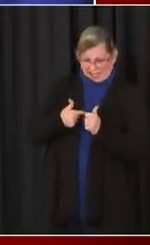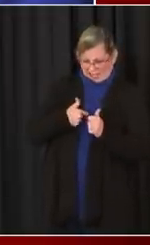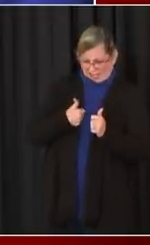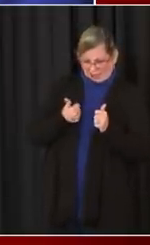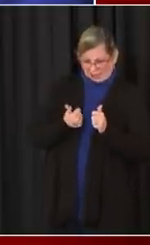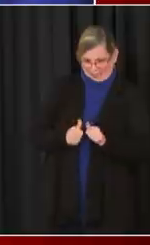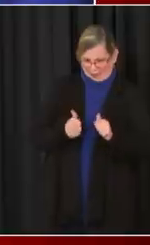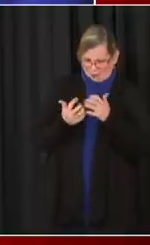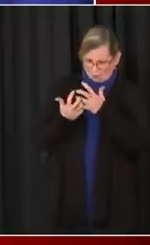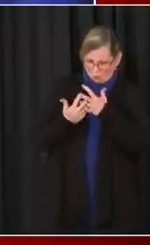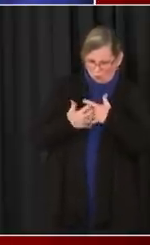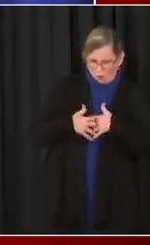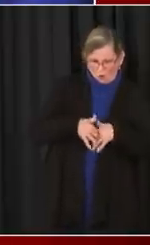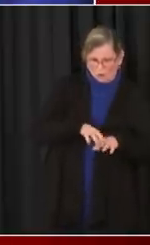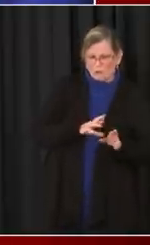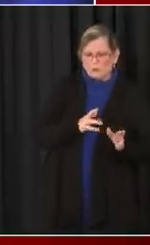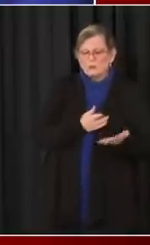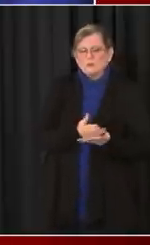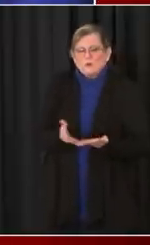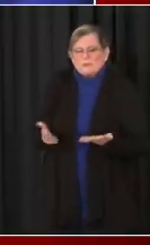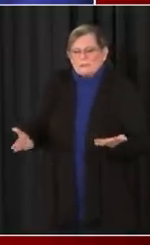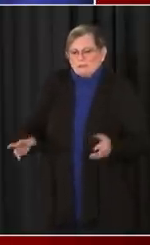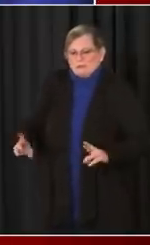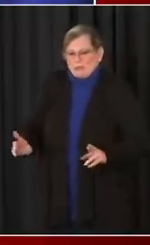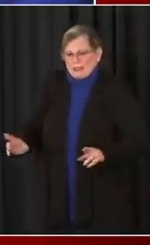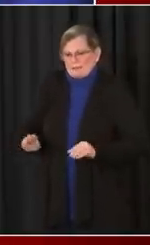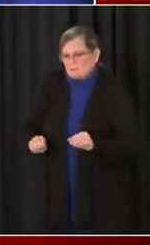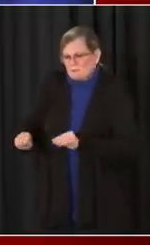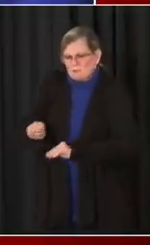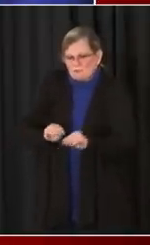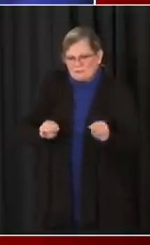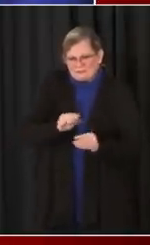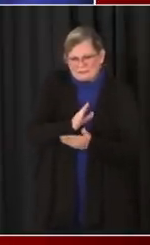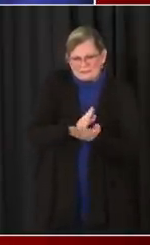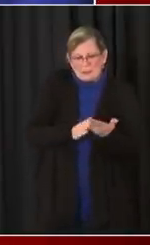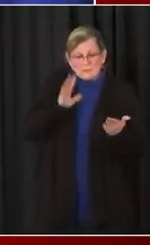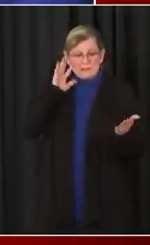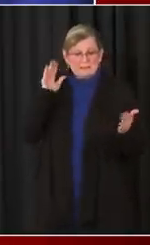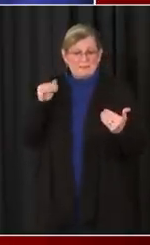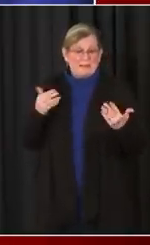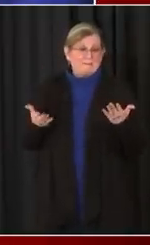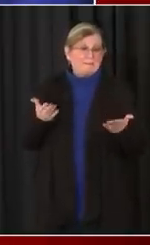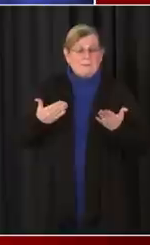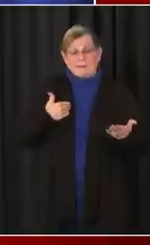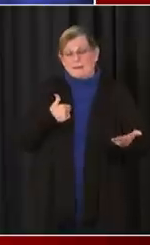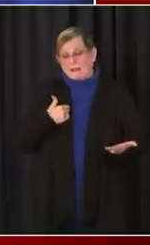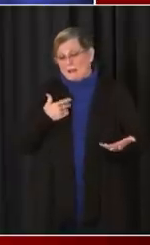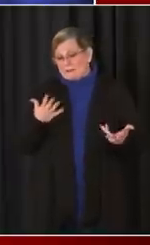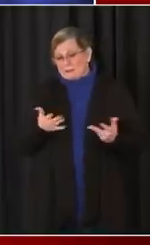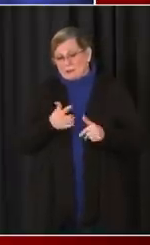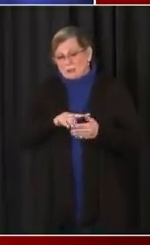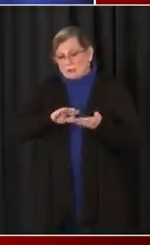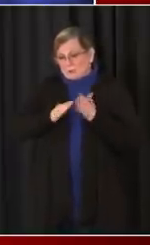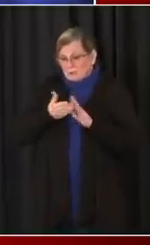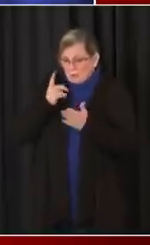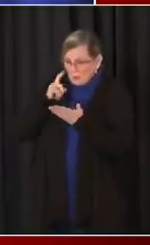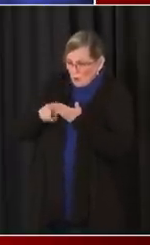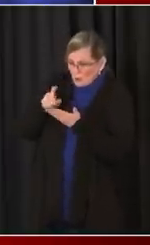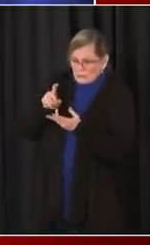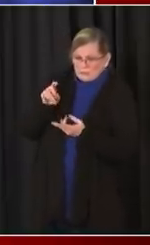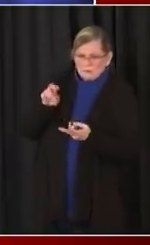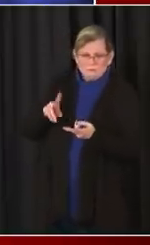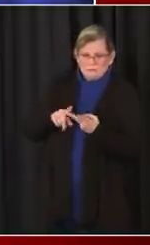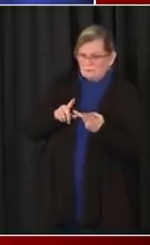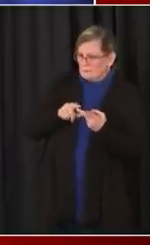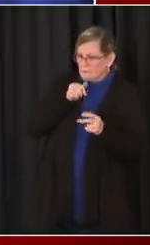government to move on an emergency basis. So some things that you might expect would have community notice, we